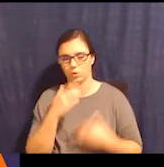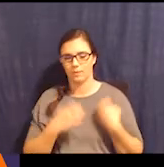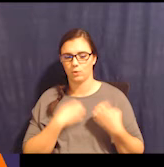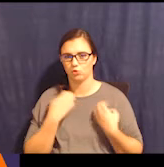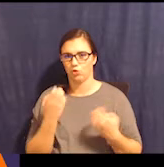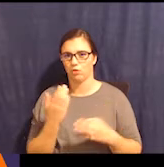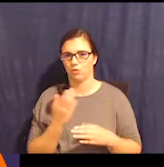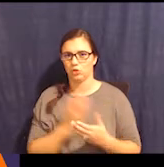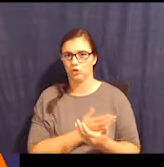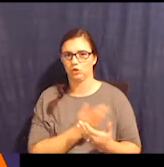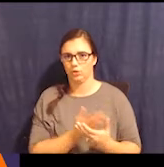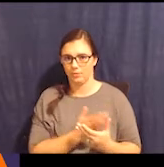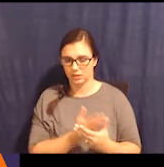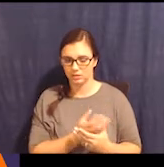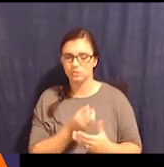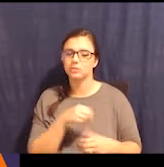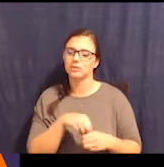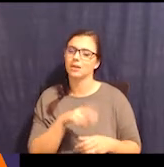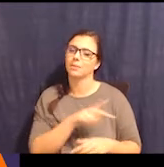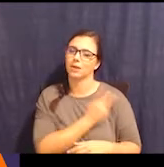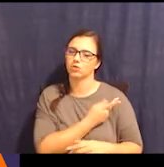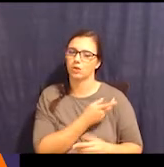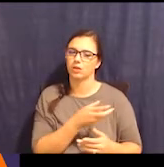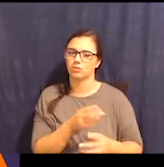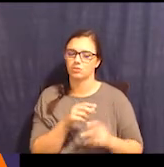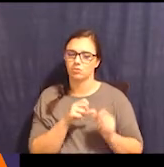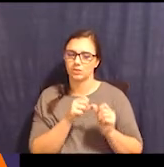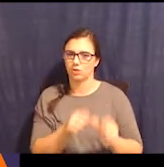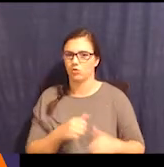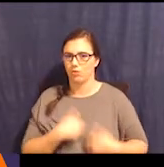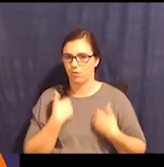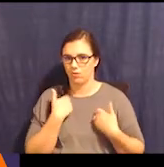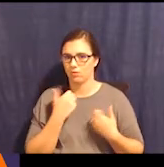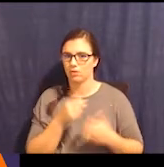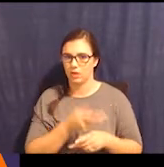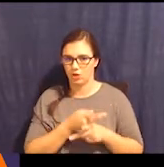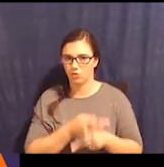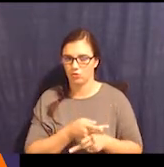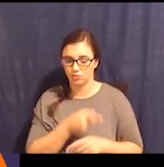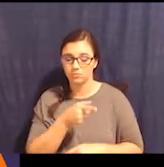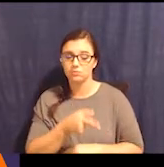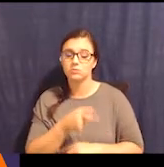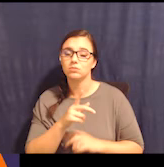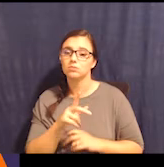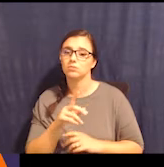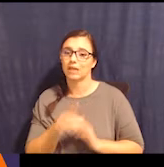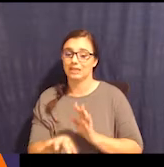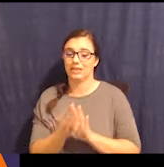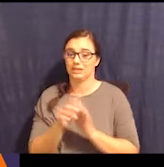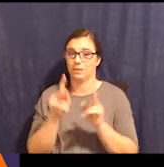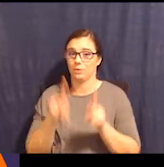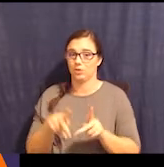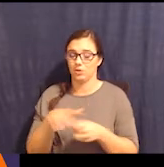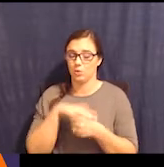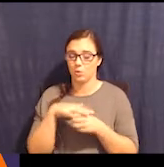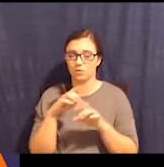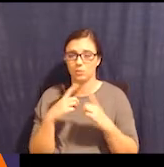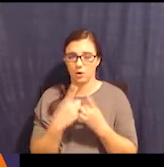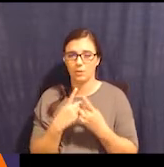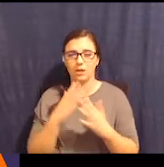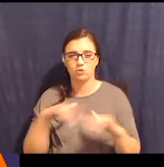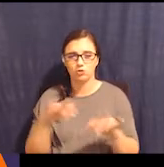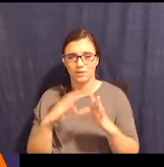Referrals to a SIPP are initiated by a designated person at the local Department of Children and Families District Substance Abuse and Mental Health